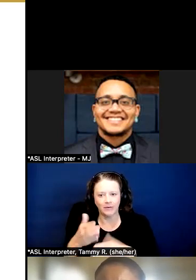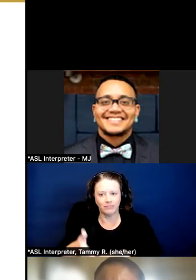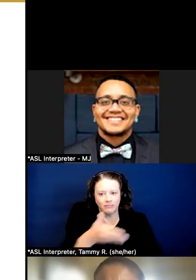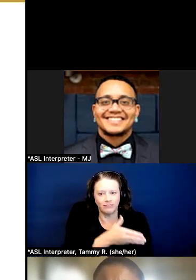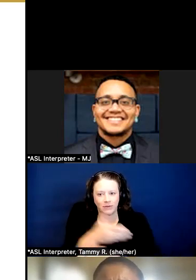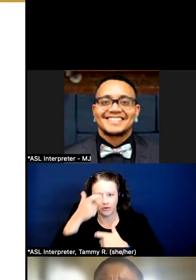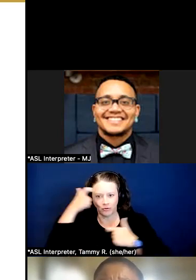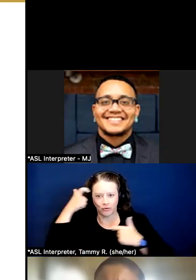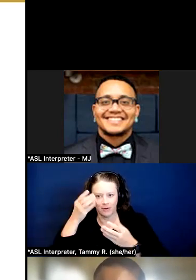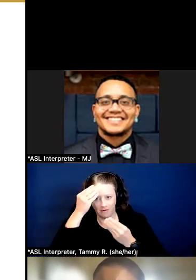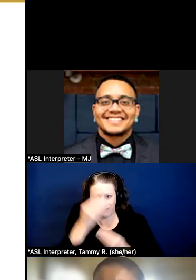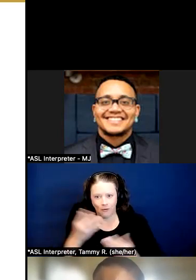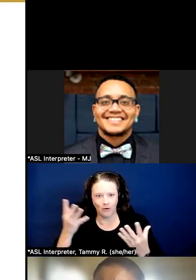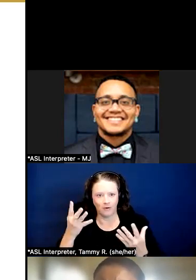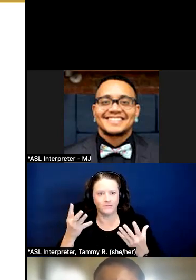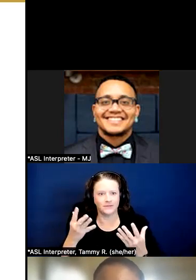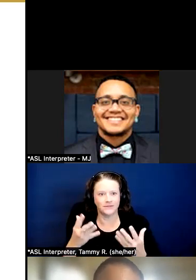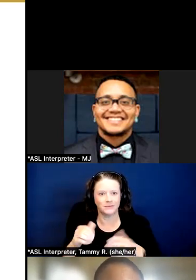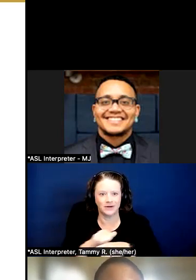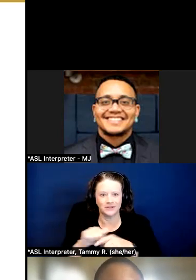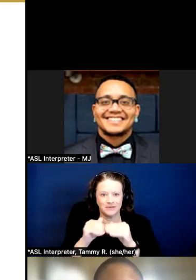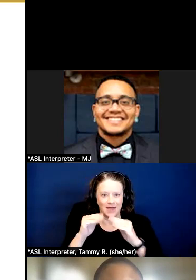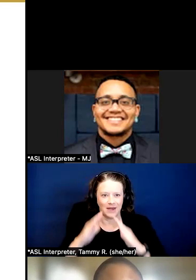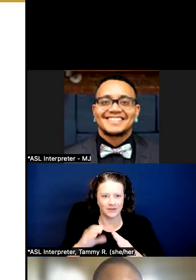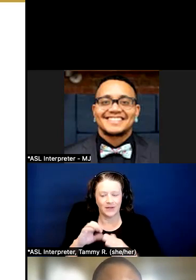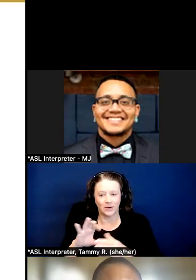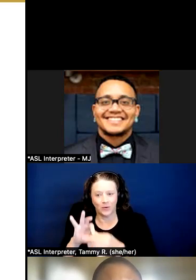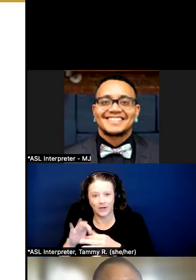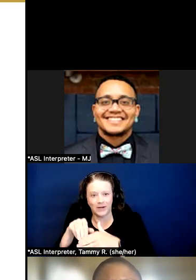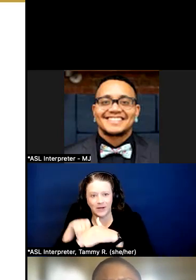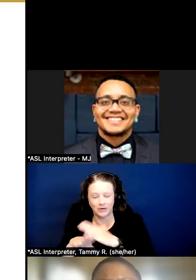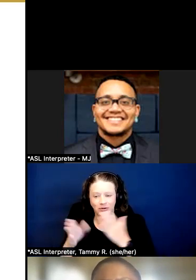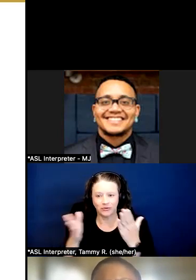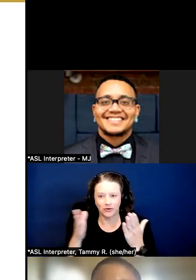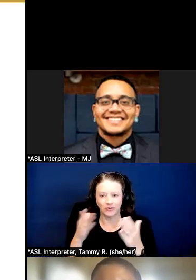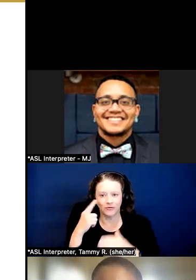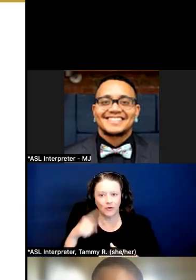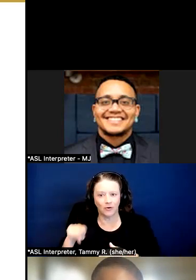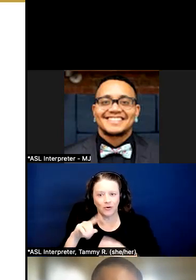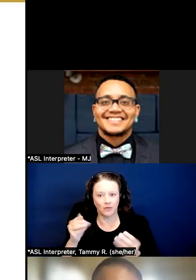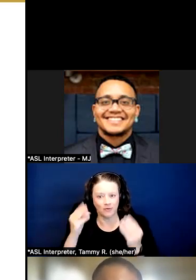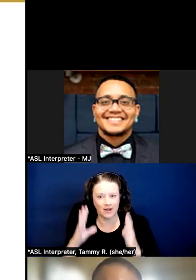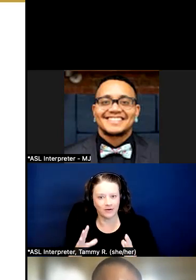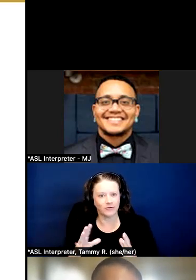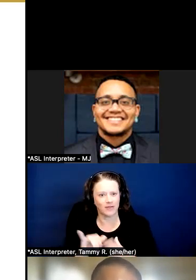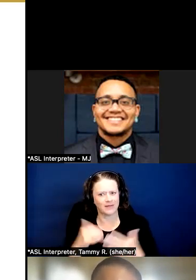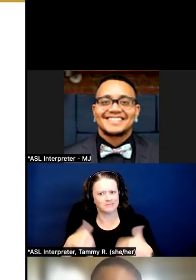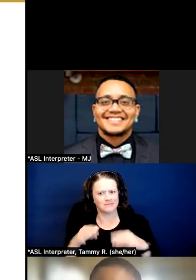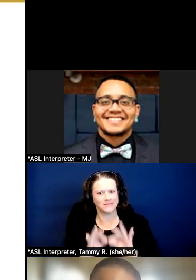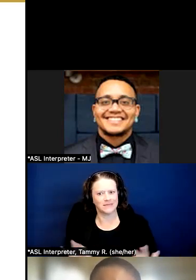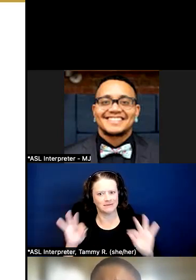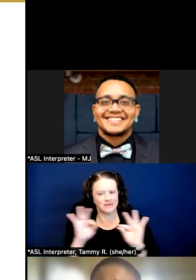providers, which is a significant finding. Now, beyond systems change, we